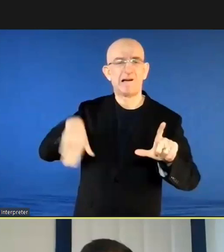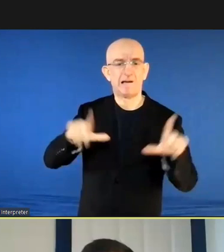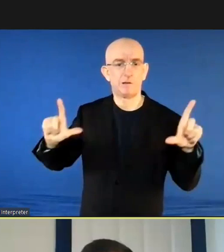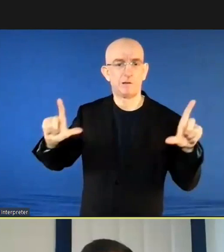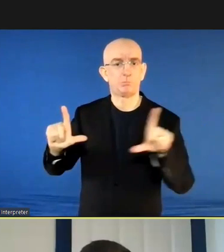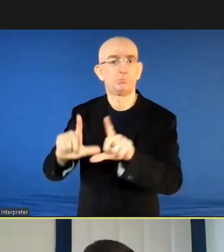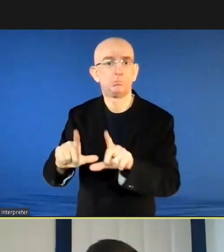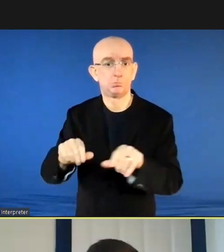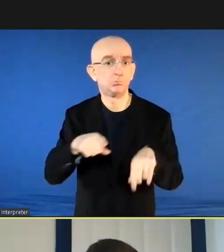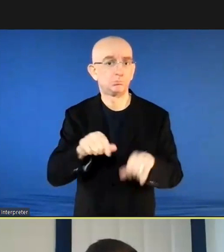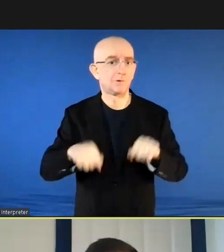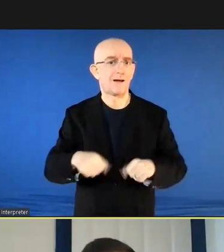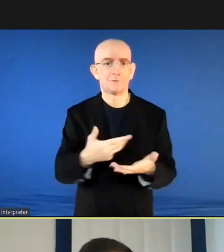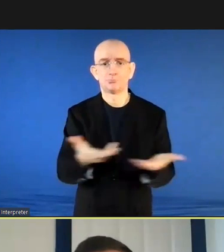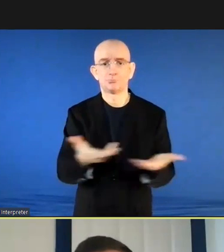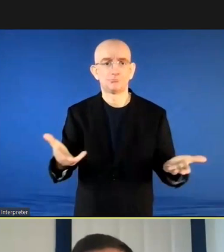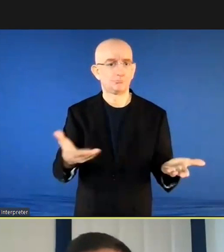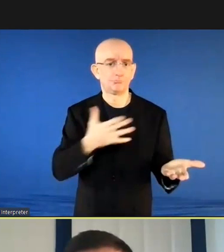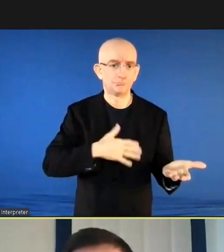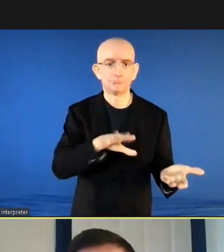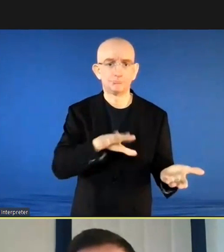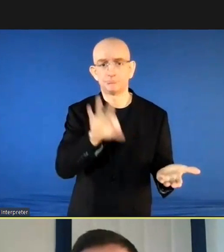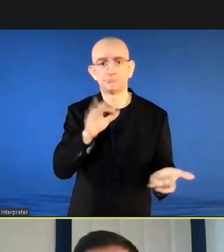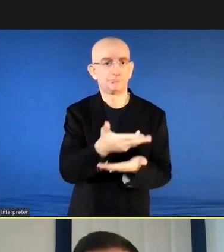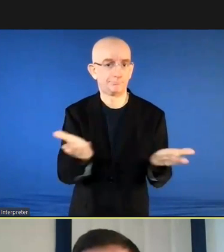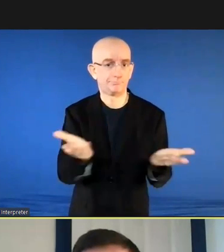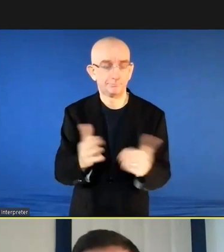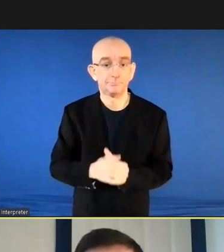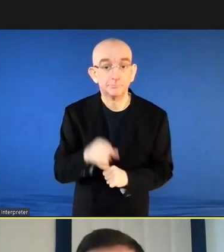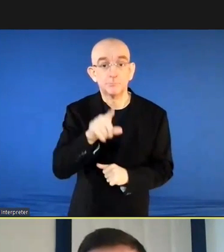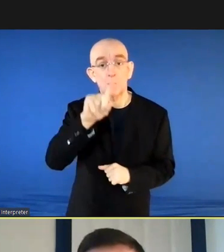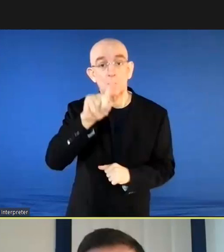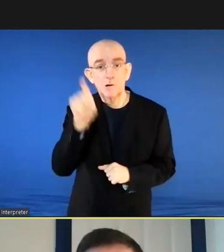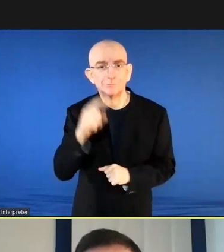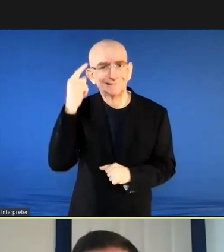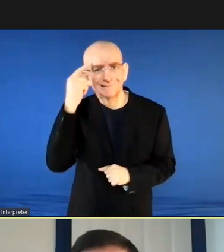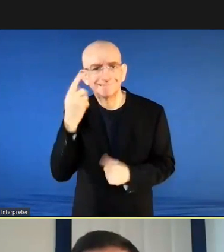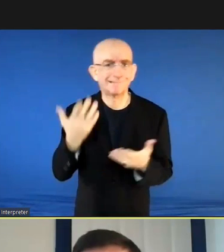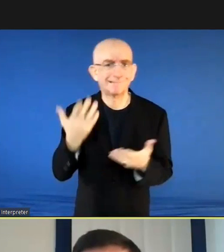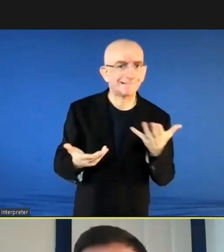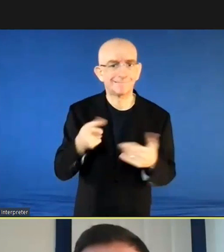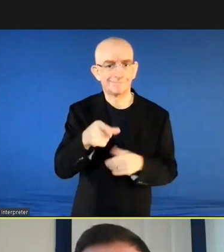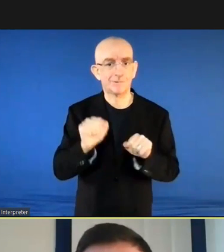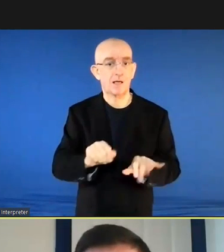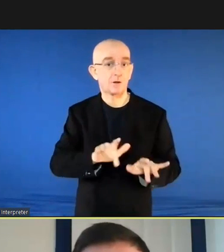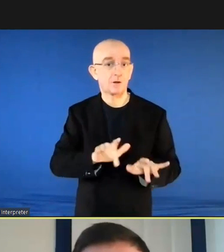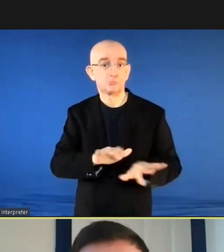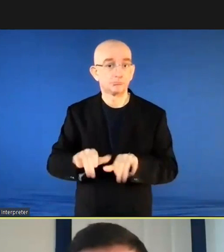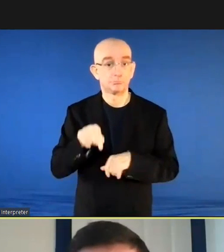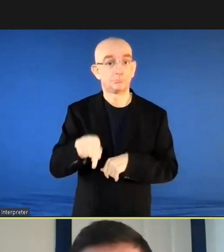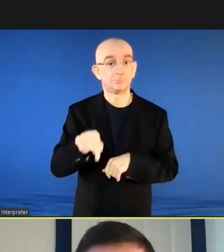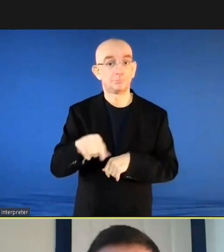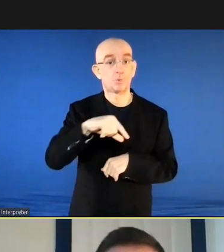post them in the Q&A box. If they're about the format of the event or a technical question, we'll try and answer those as quickly